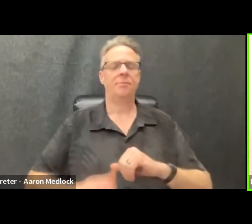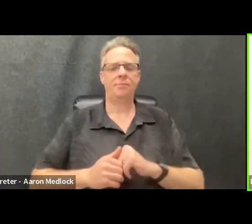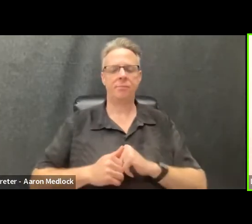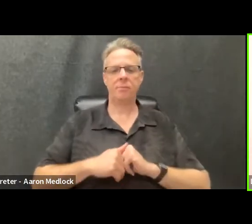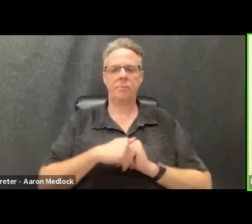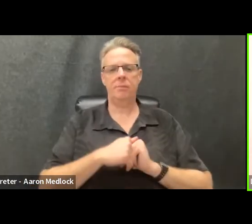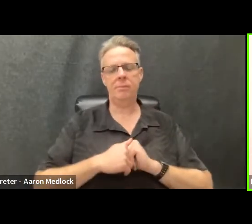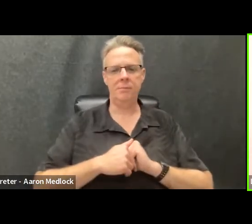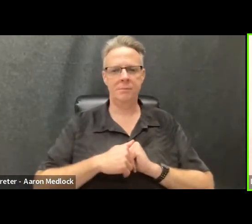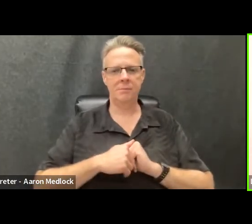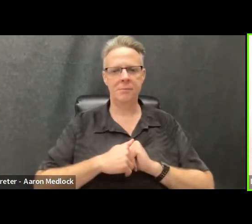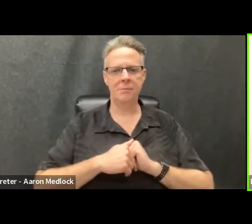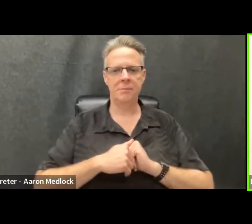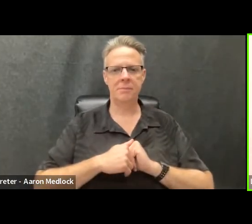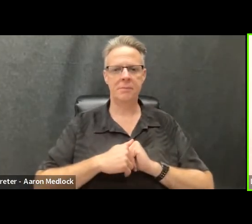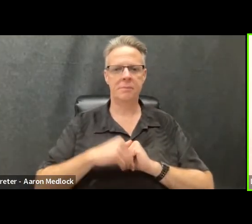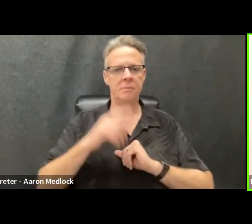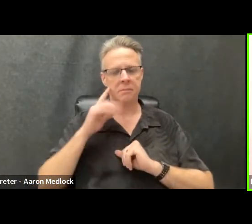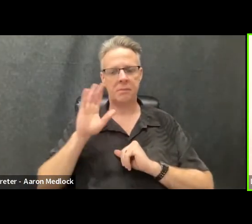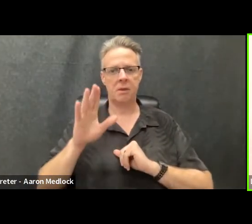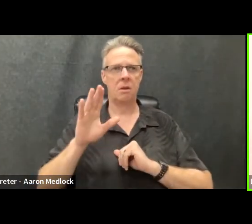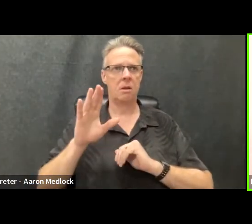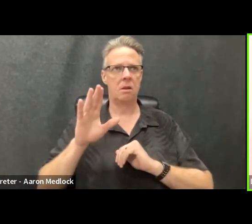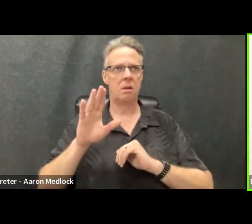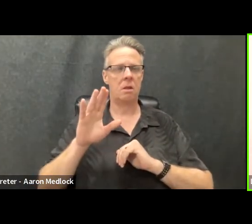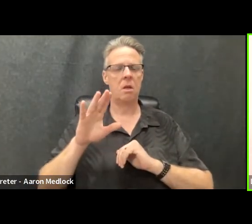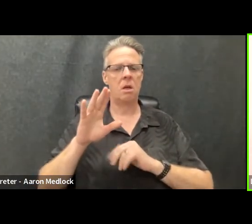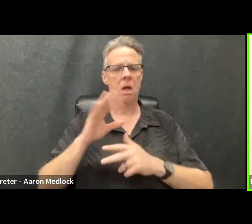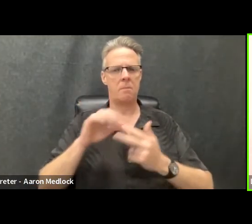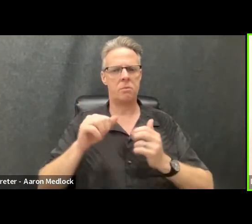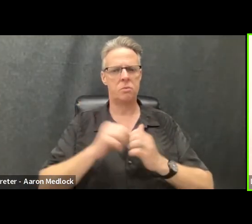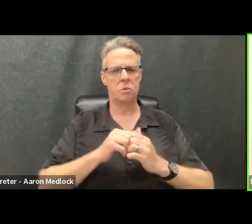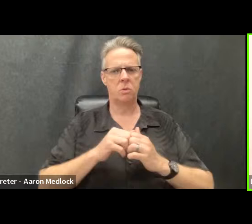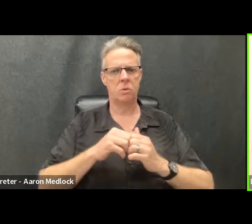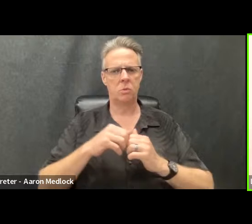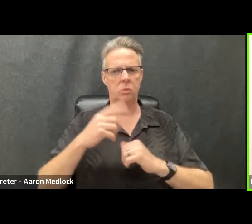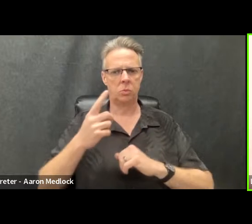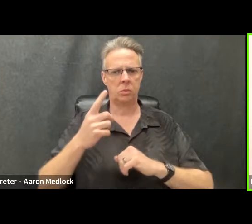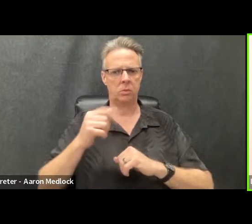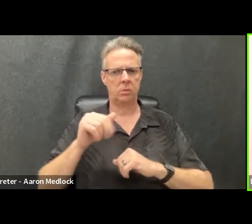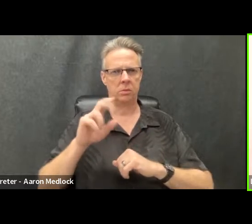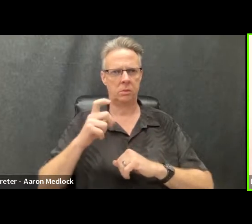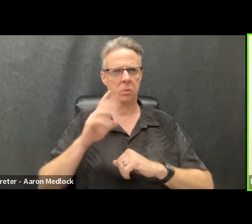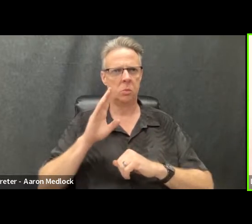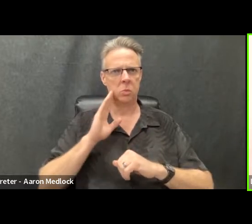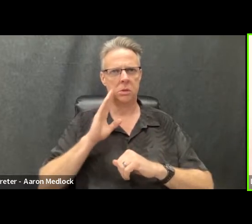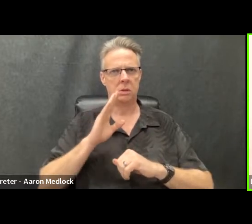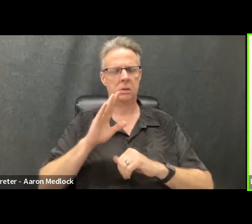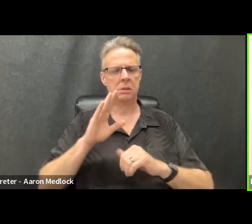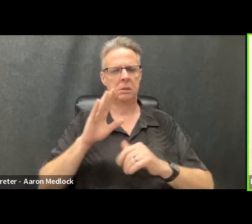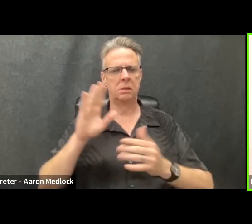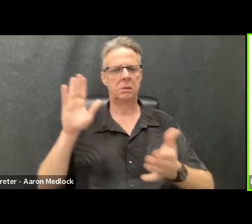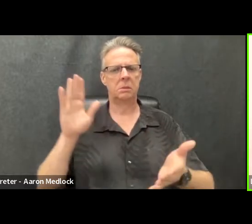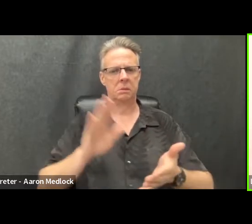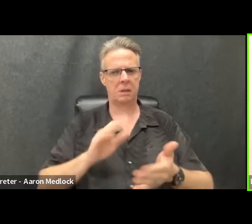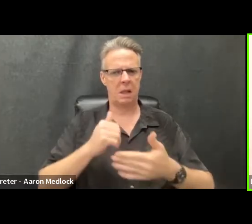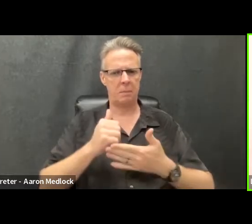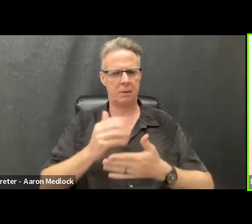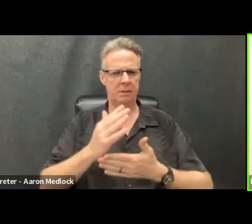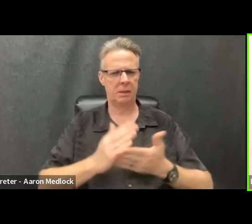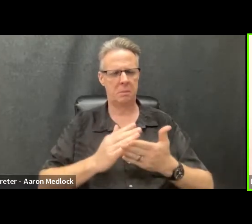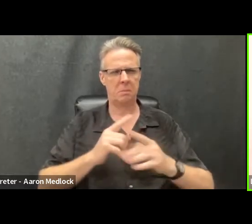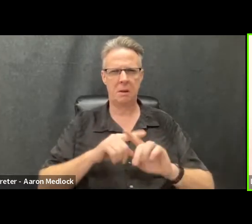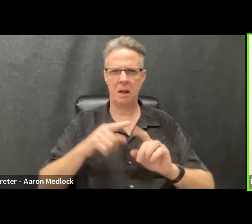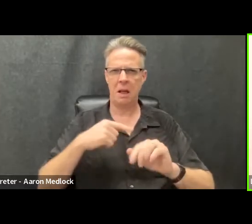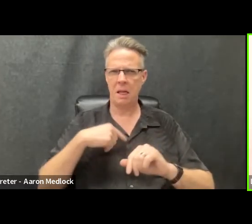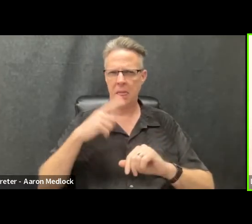that the option with 1 auxiliary lane mitigates some, but I've got to think the option with